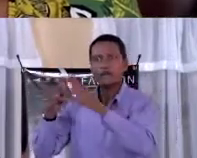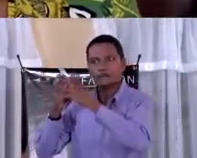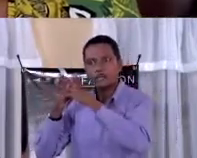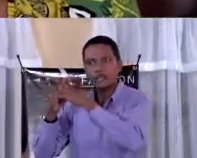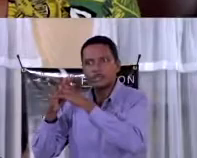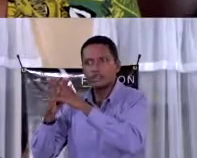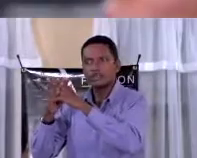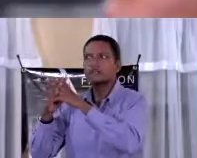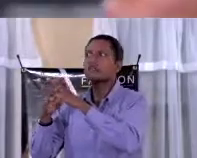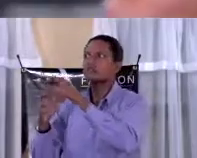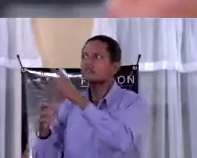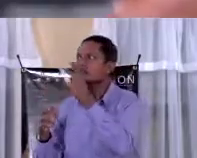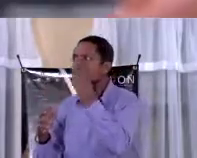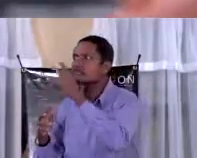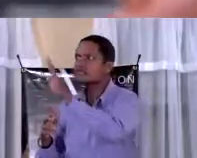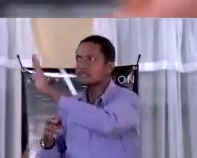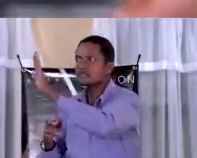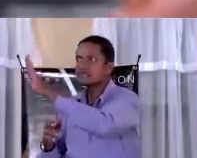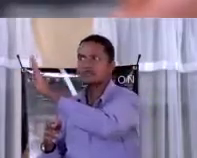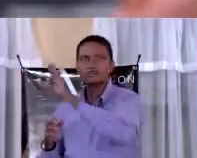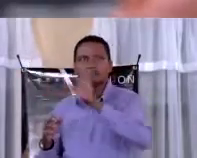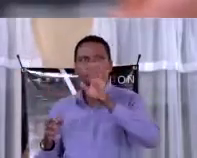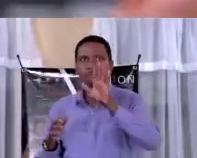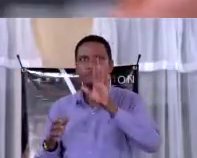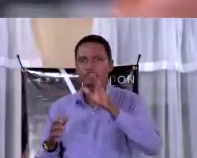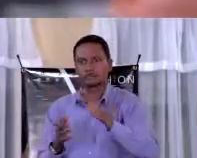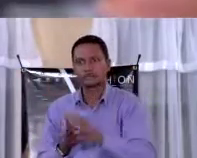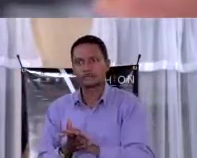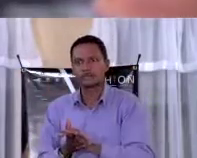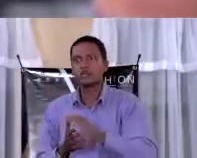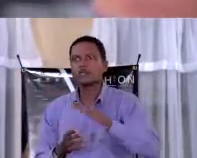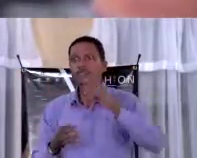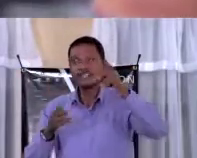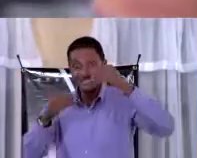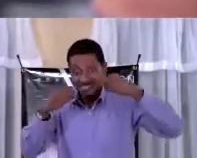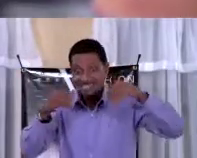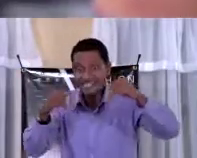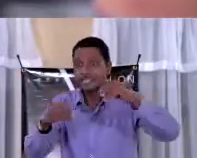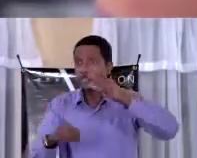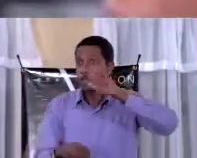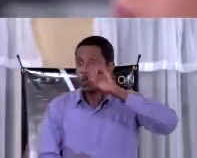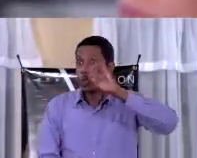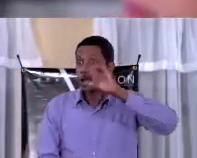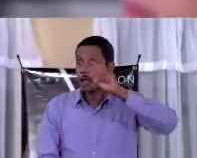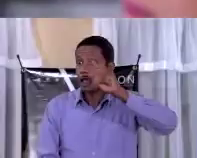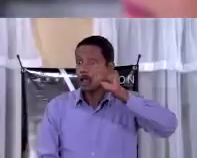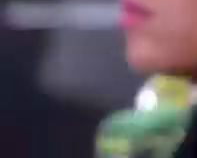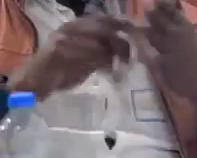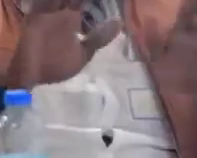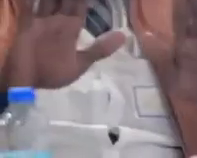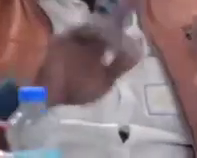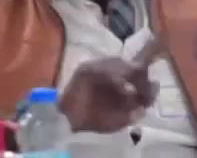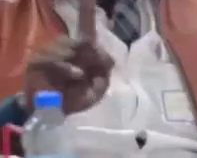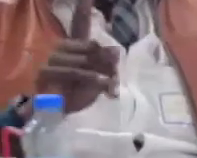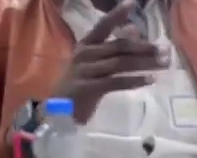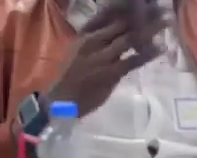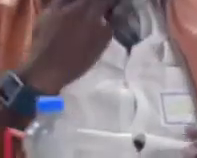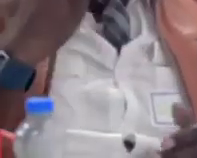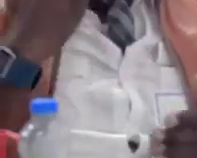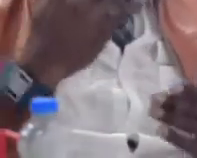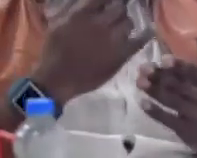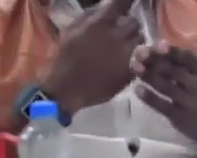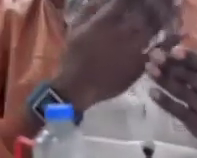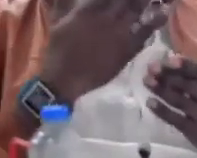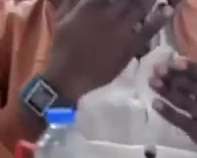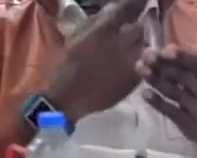would even assist you in the way that you treat your local market. Okay. I think we should have time for two more. Yeah? As I